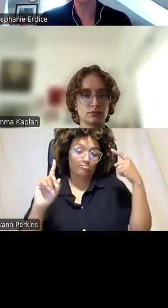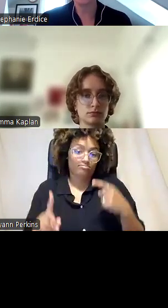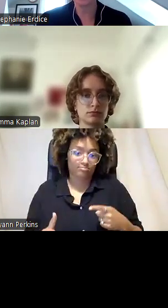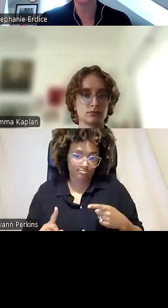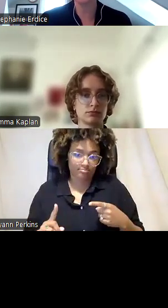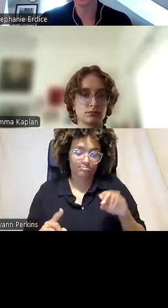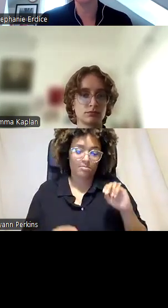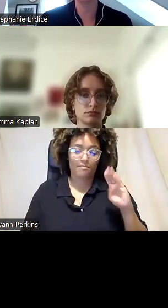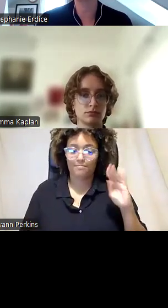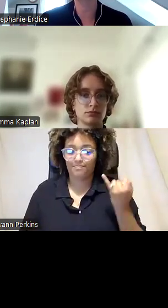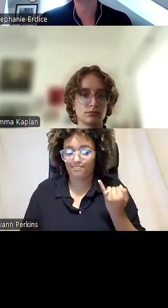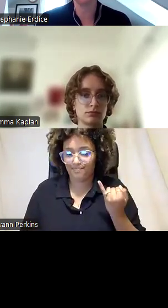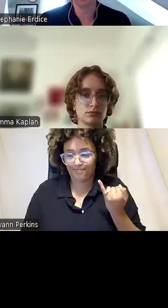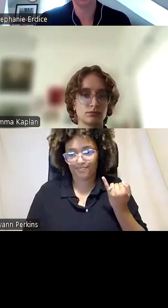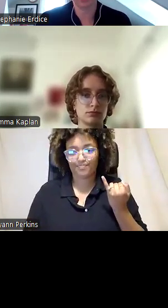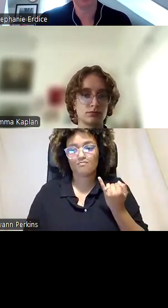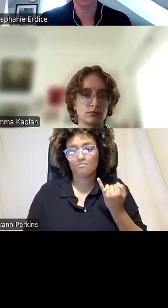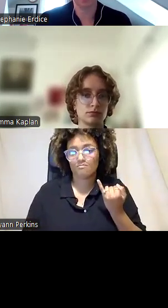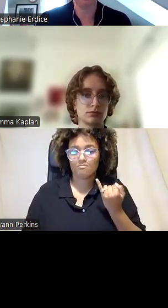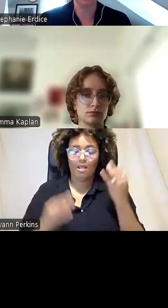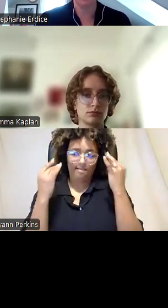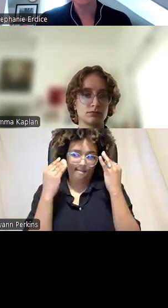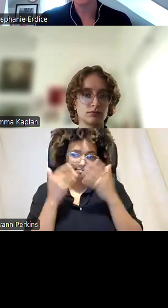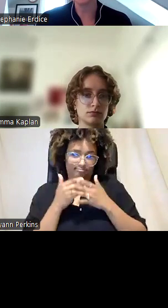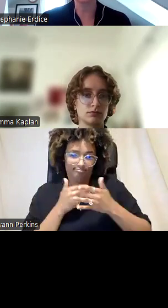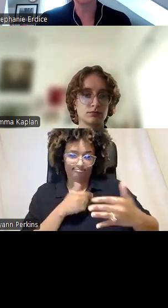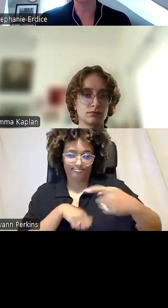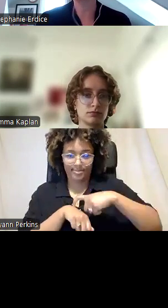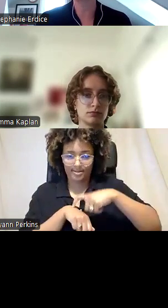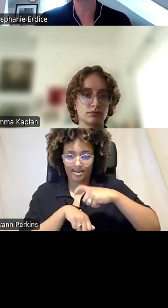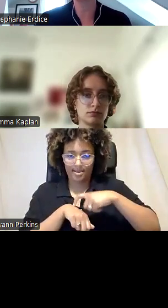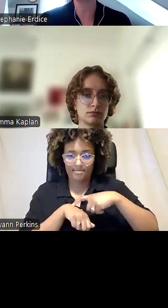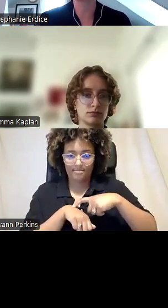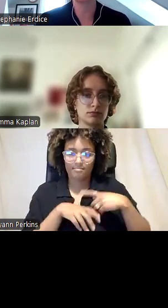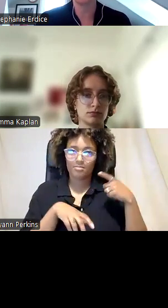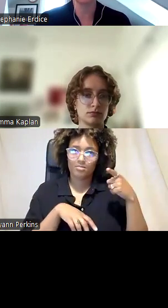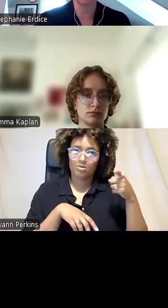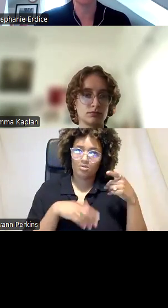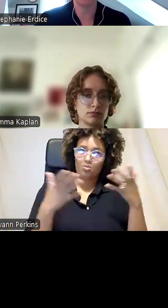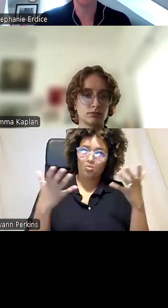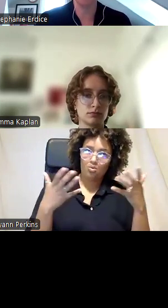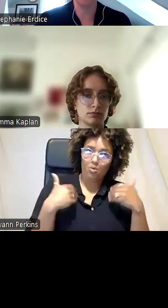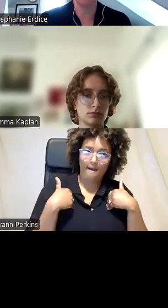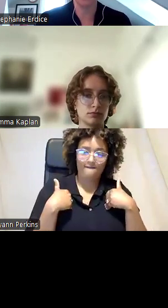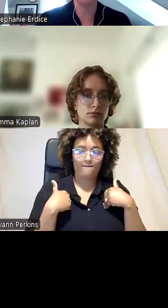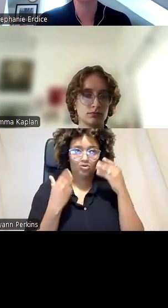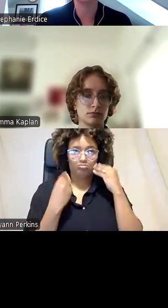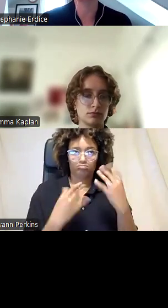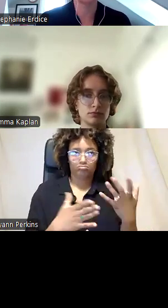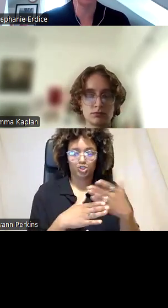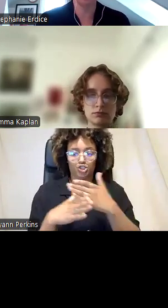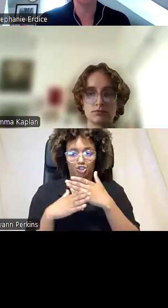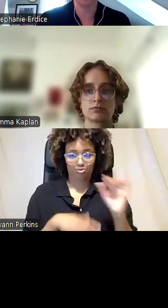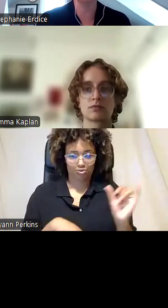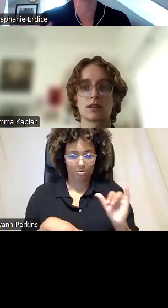to prepare for the knowledge that you might want to share on this topic. And as always, we invite you to share at the comfort level that is